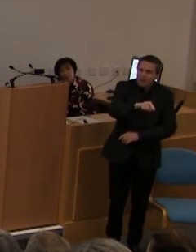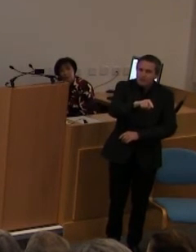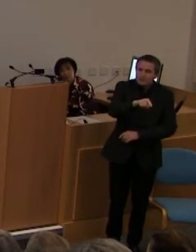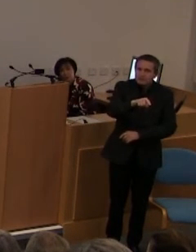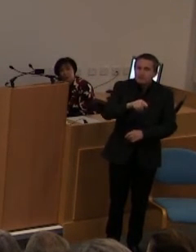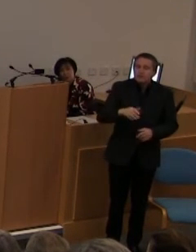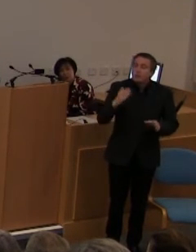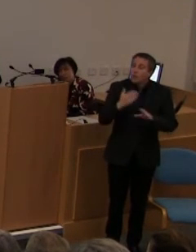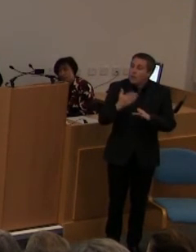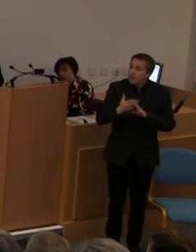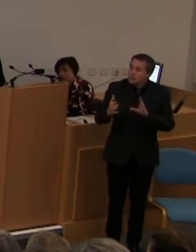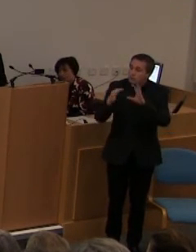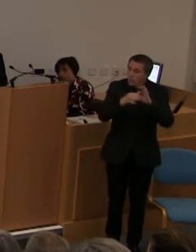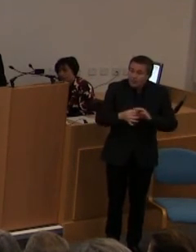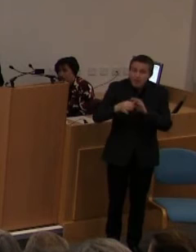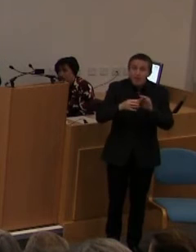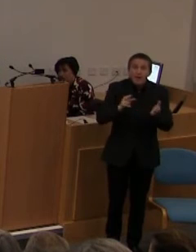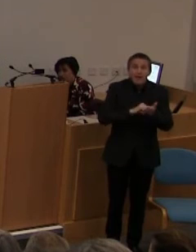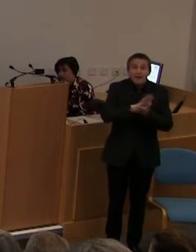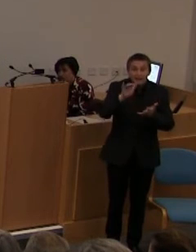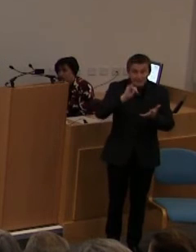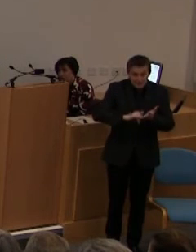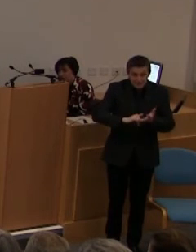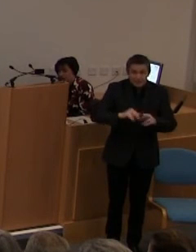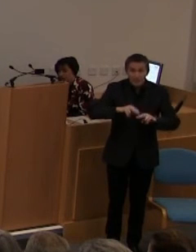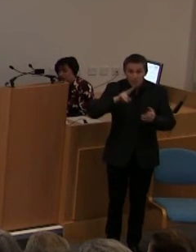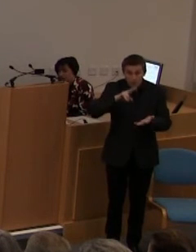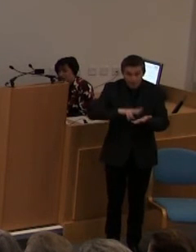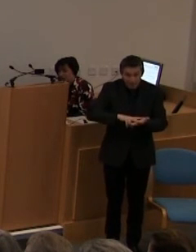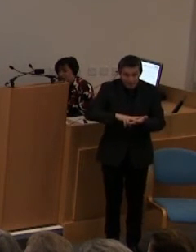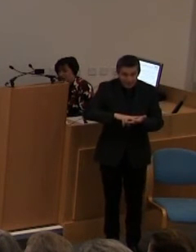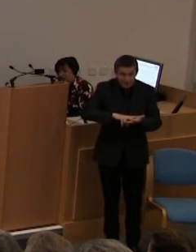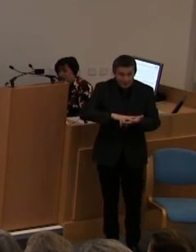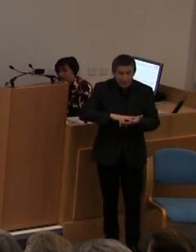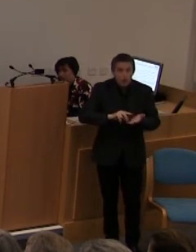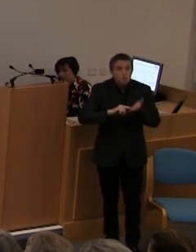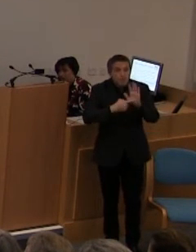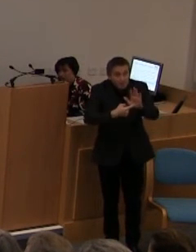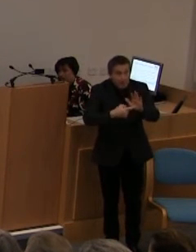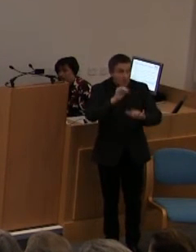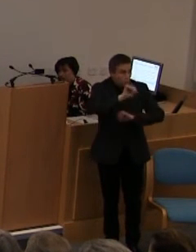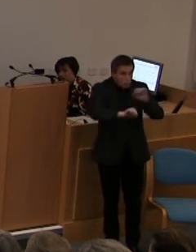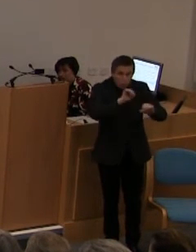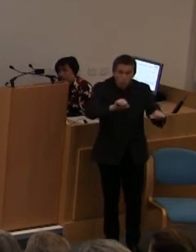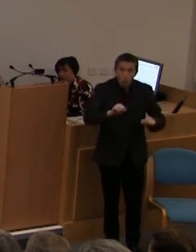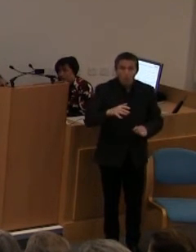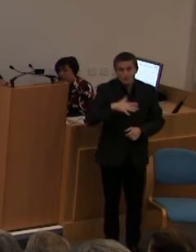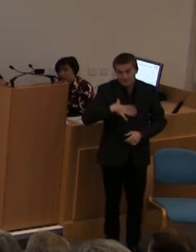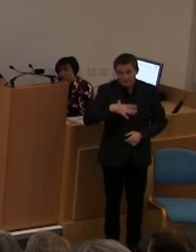can make sure that the health services in Forth Valley reflect the needs of our communities.